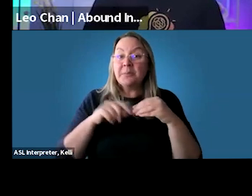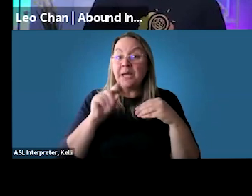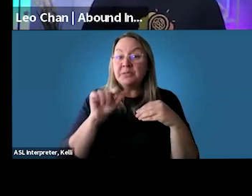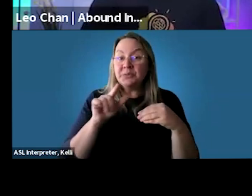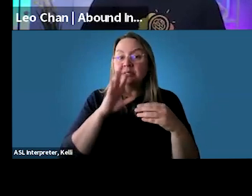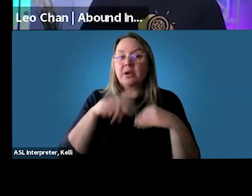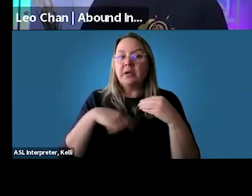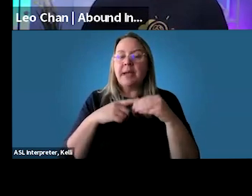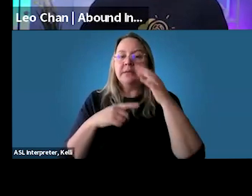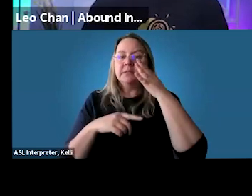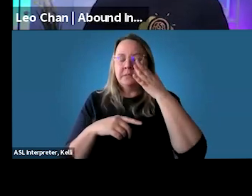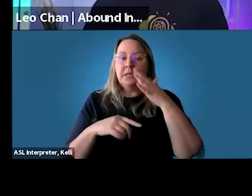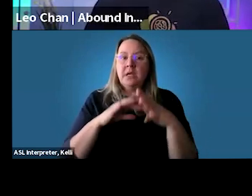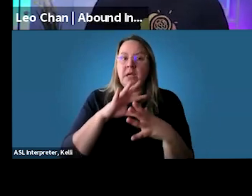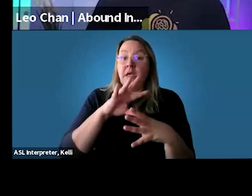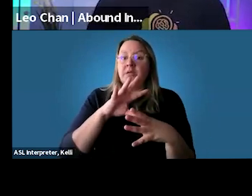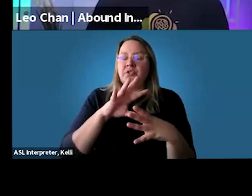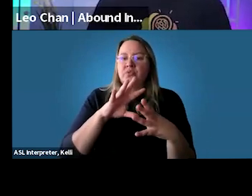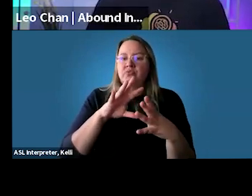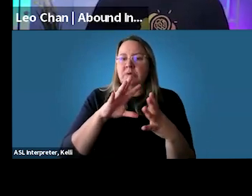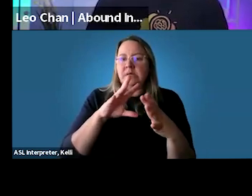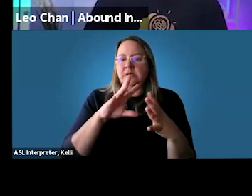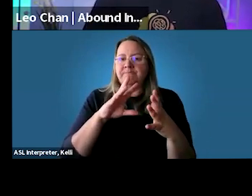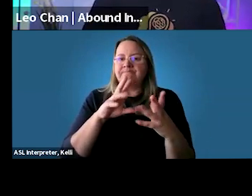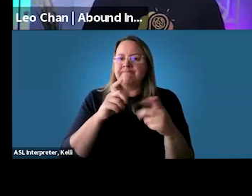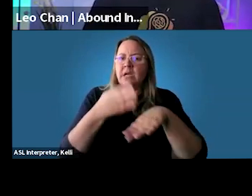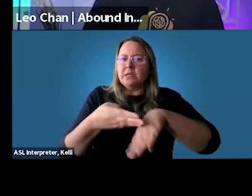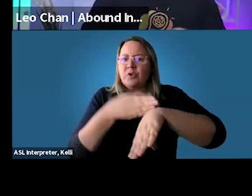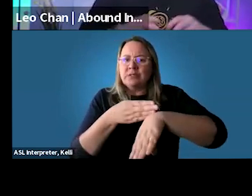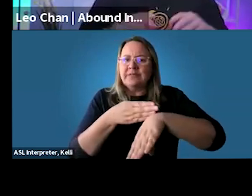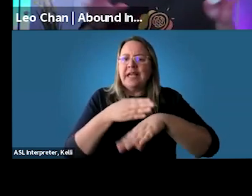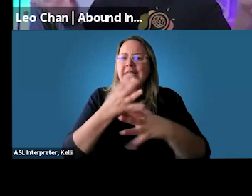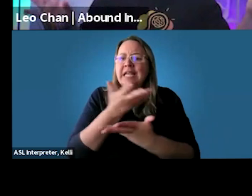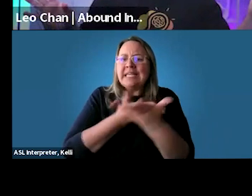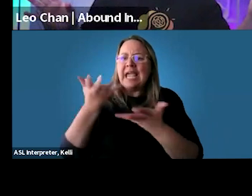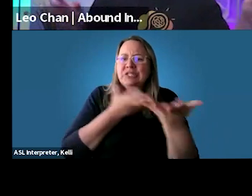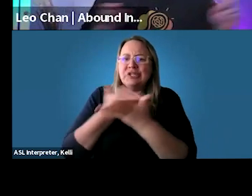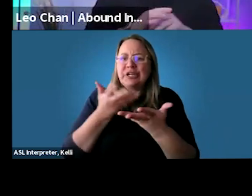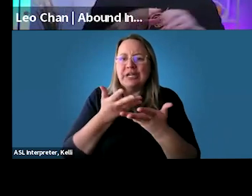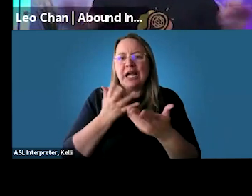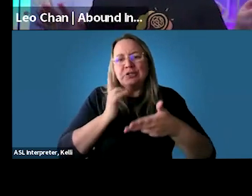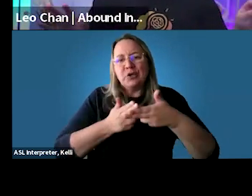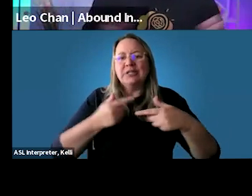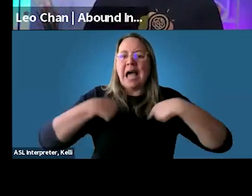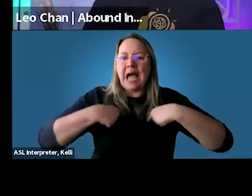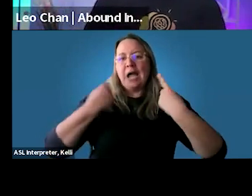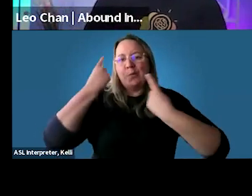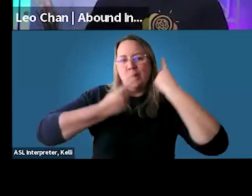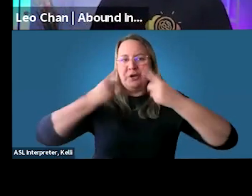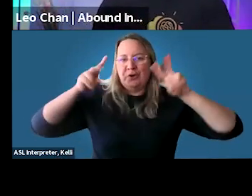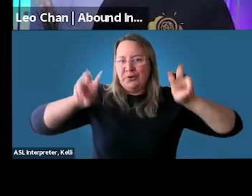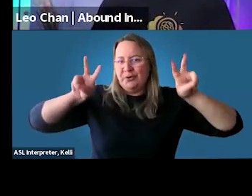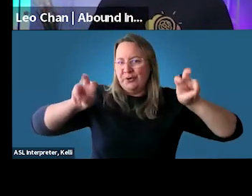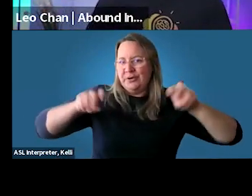to cultivate engaging. A tool to cultivate engaging. I call this I wonder. It's a tool to create